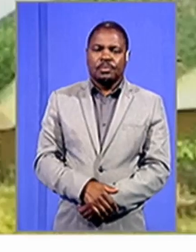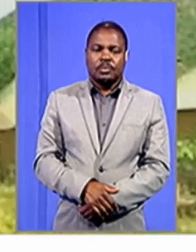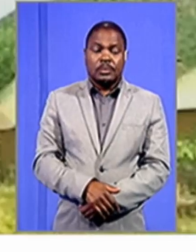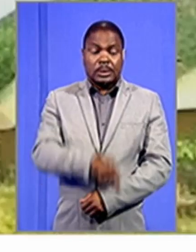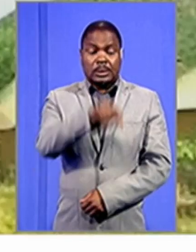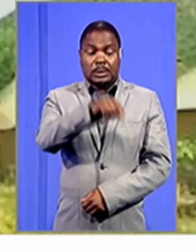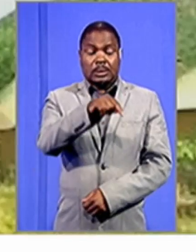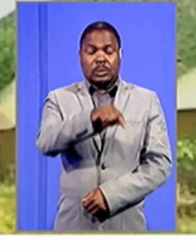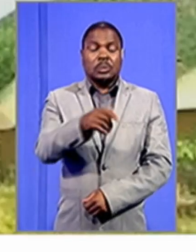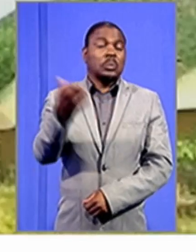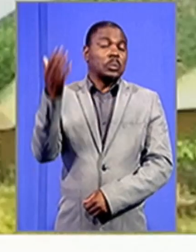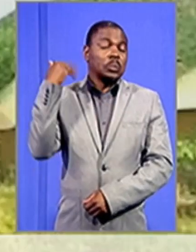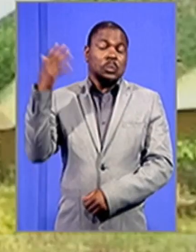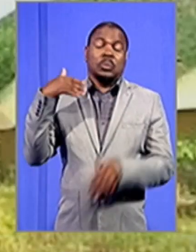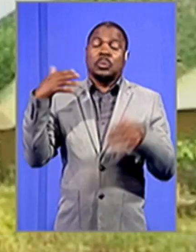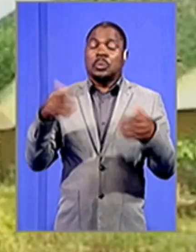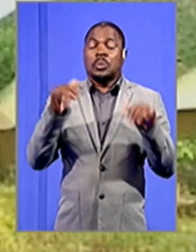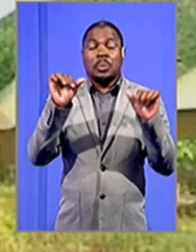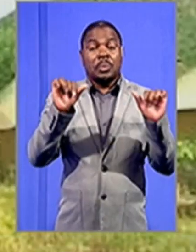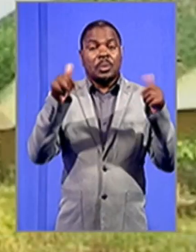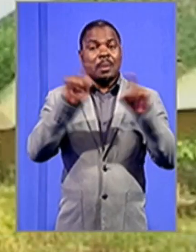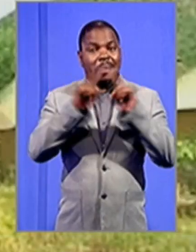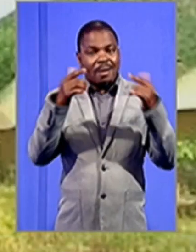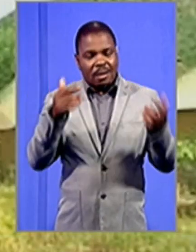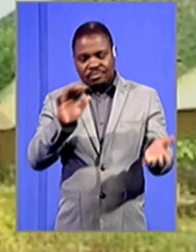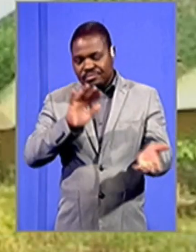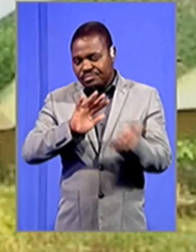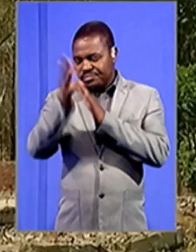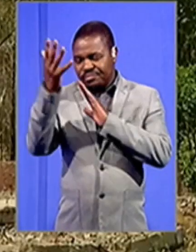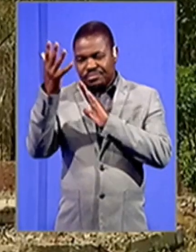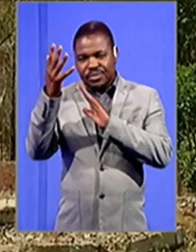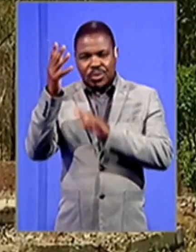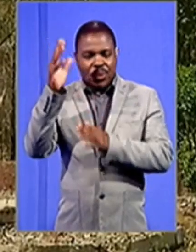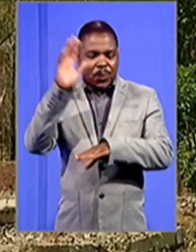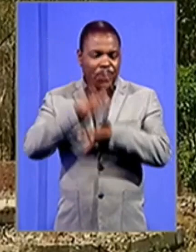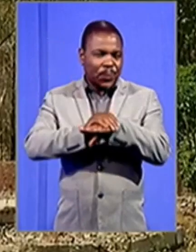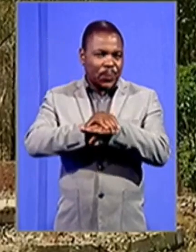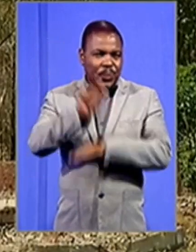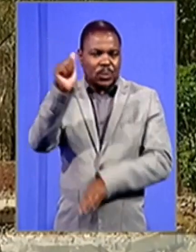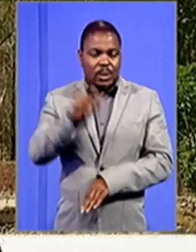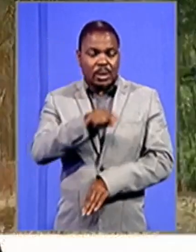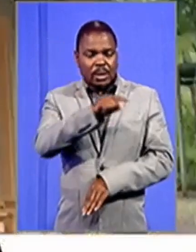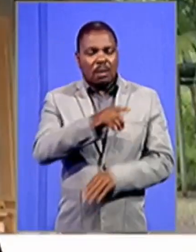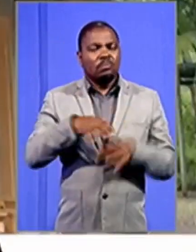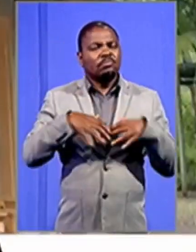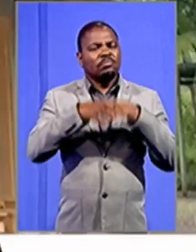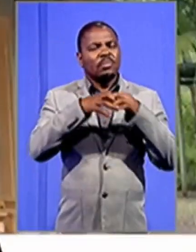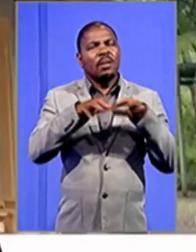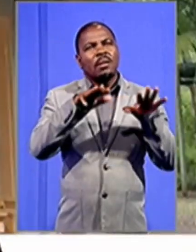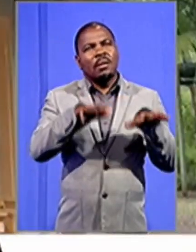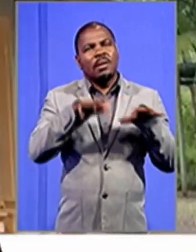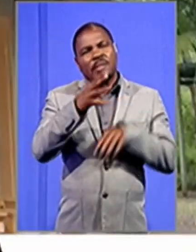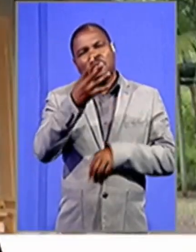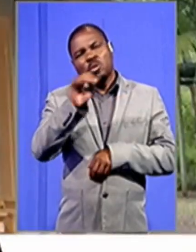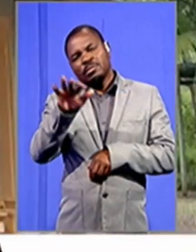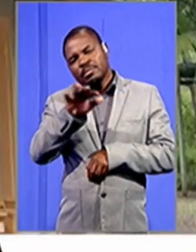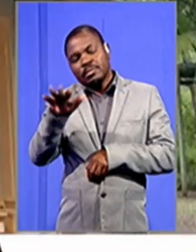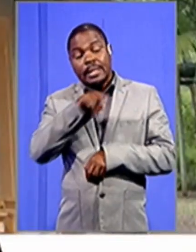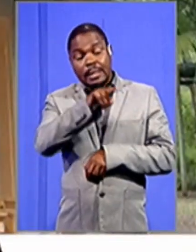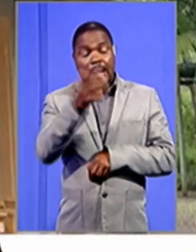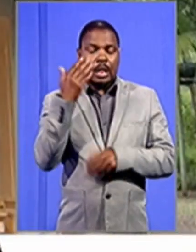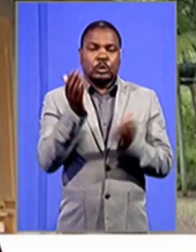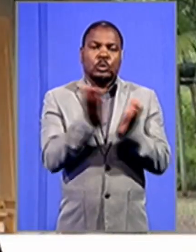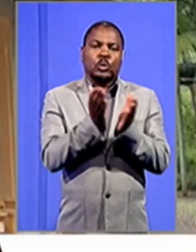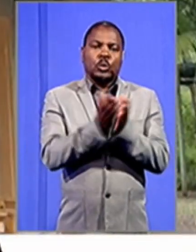Lefelo leno le ne le gatlha matlho, jaanong ke marope fela. Le tlhamilwe mo dingwageng tsa 1940s e le sekolo seo